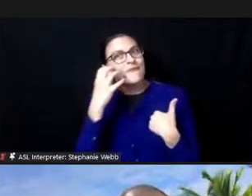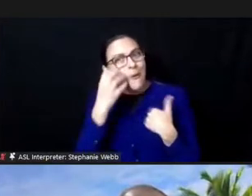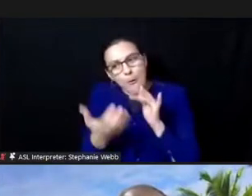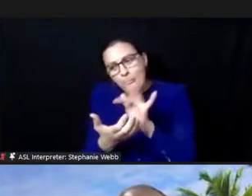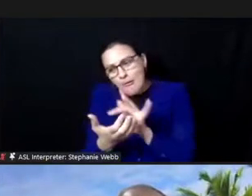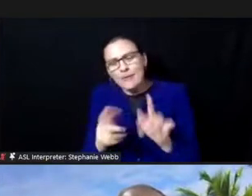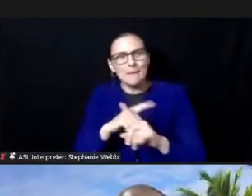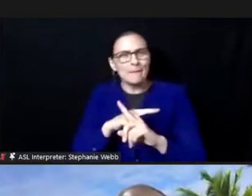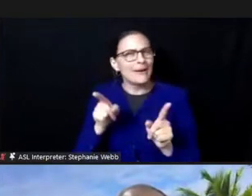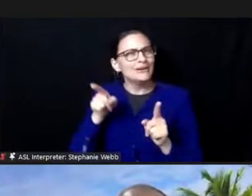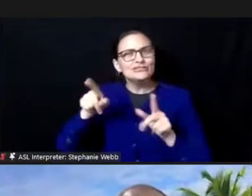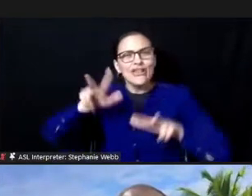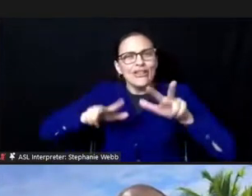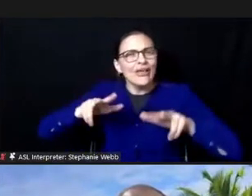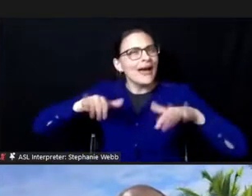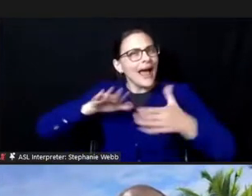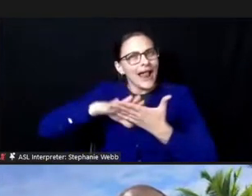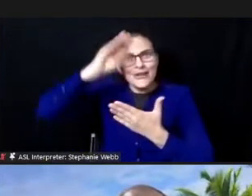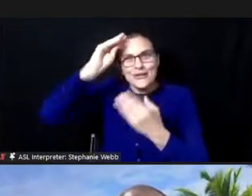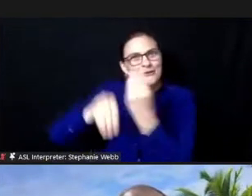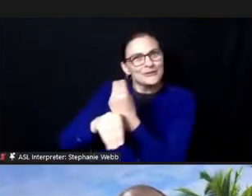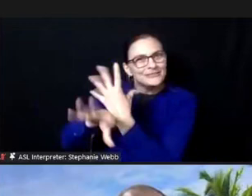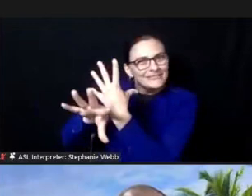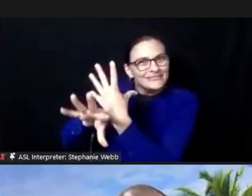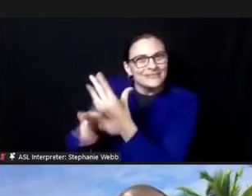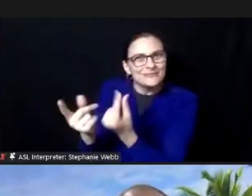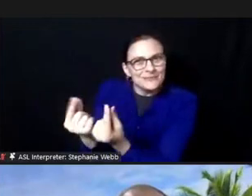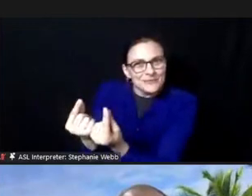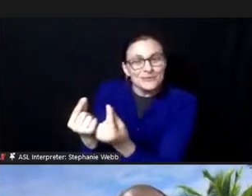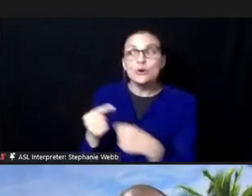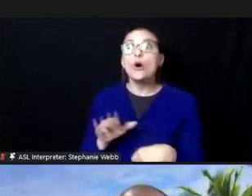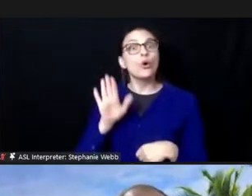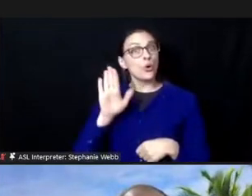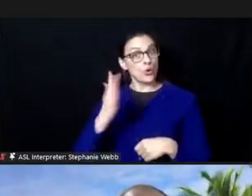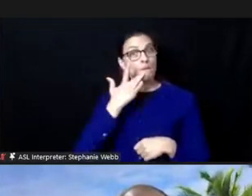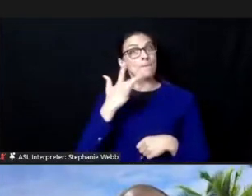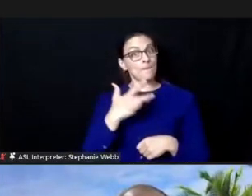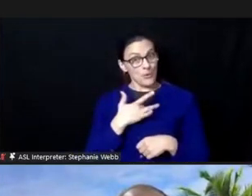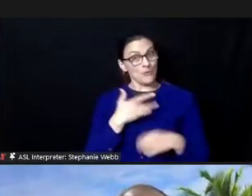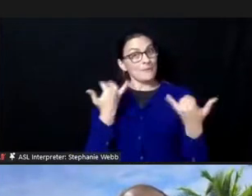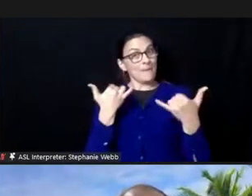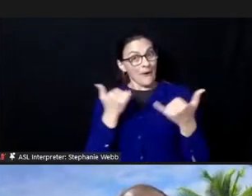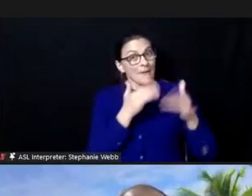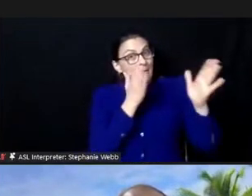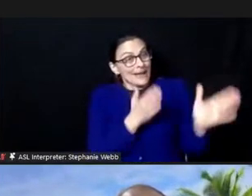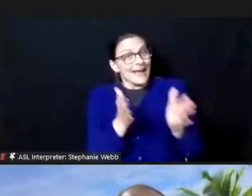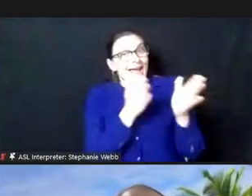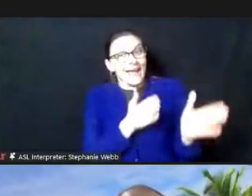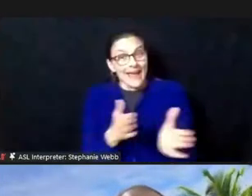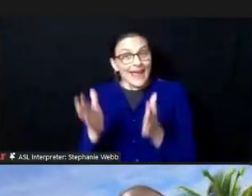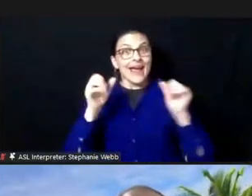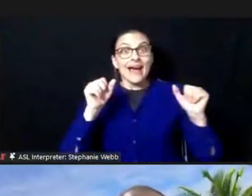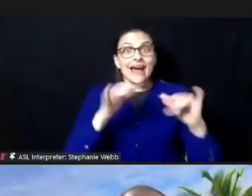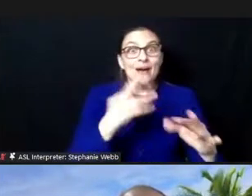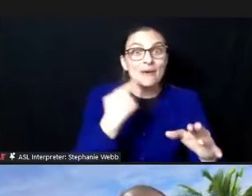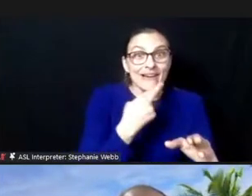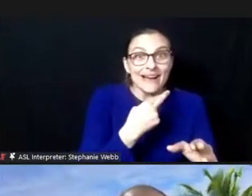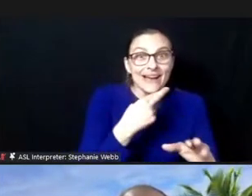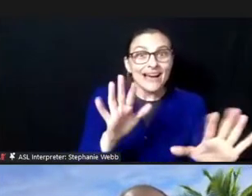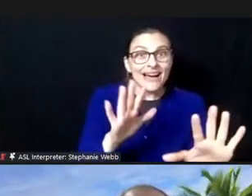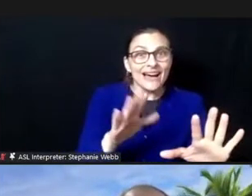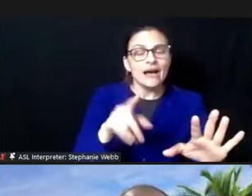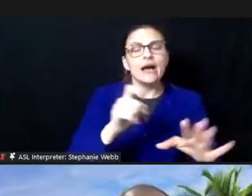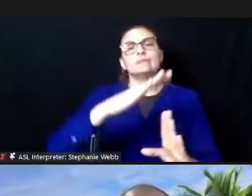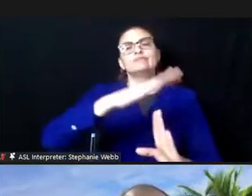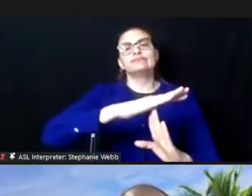had to move it from a restaurant to Zoom. And the staff was kind enough to bring a laptop and take her to the